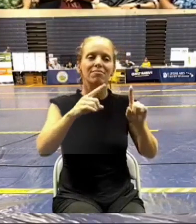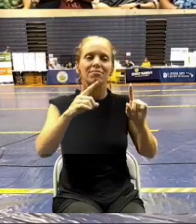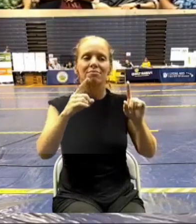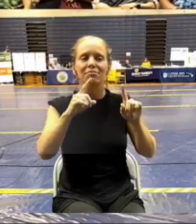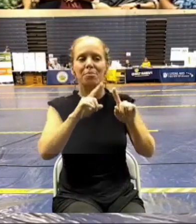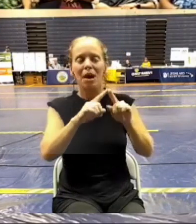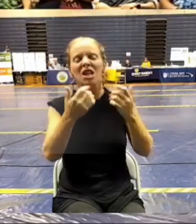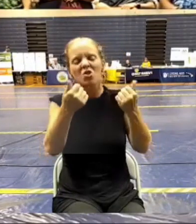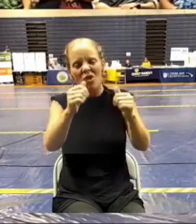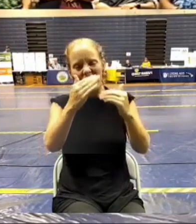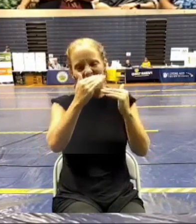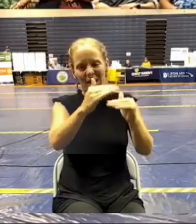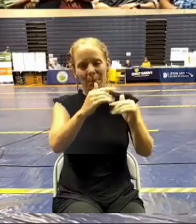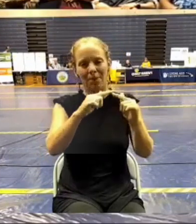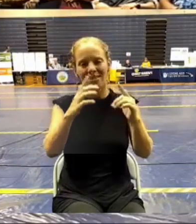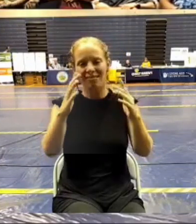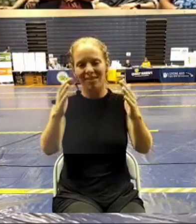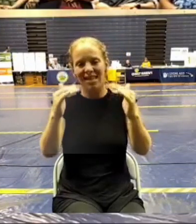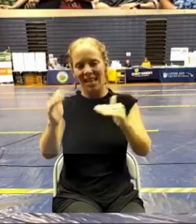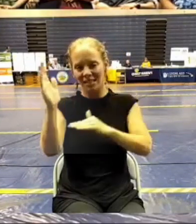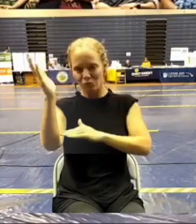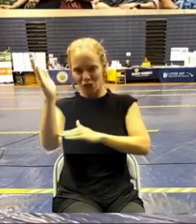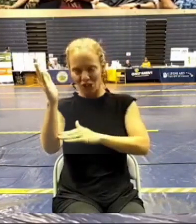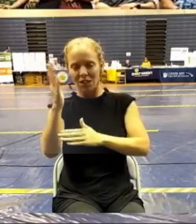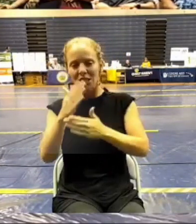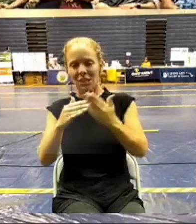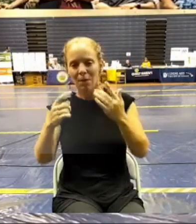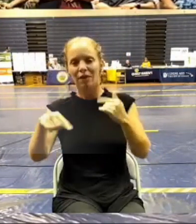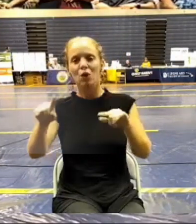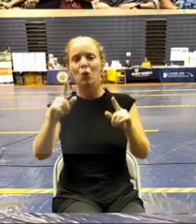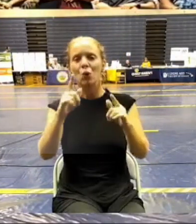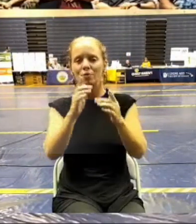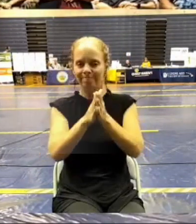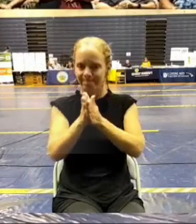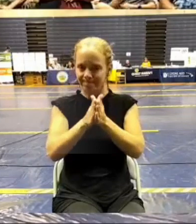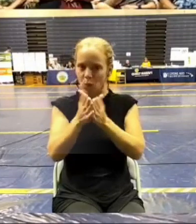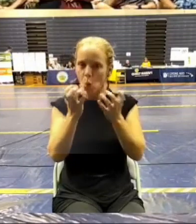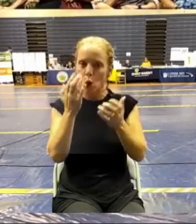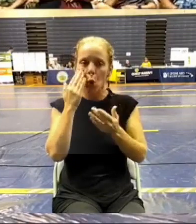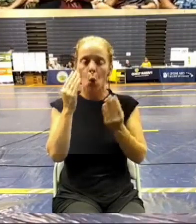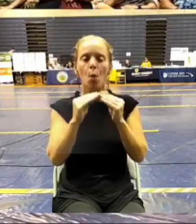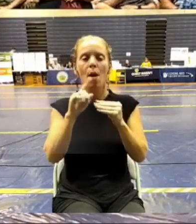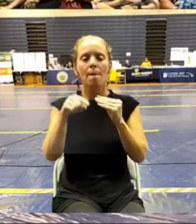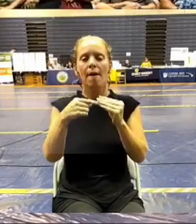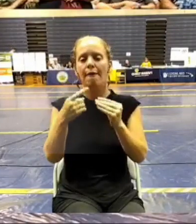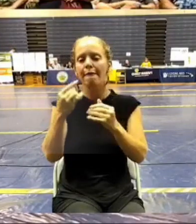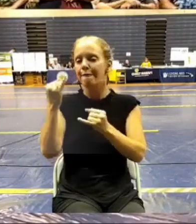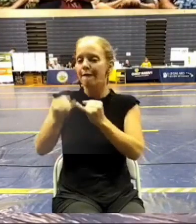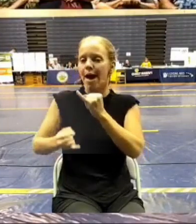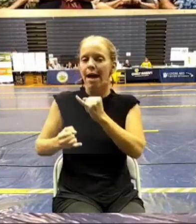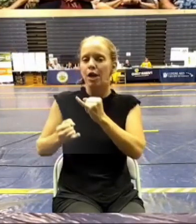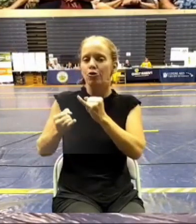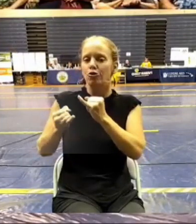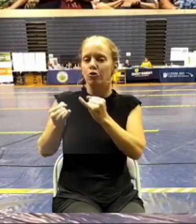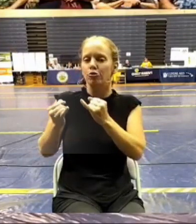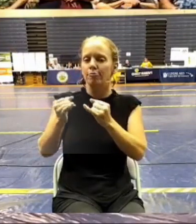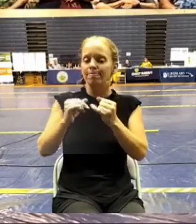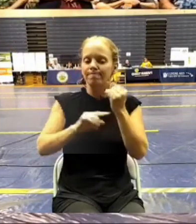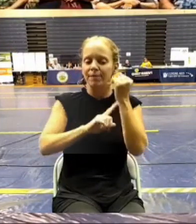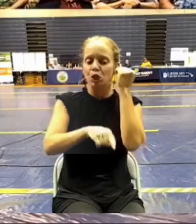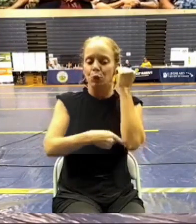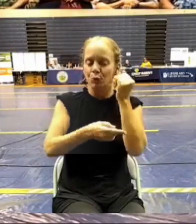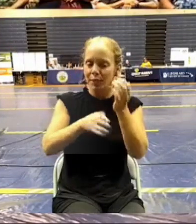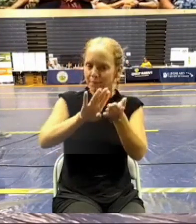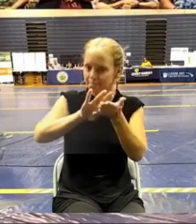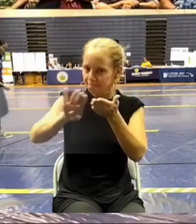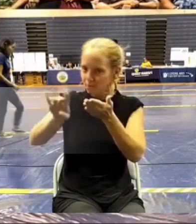presentation, which I know a lot of you are interested in knowing about the final debris site possibilities. And then, of course, we're going to open up to